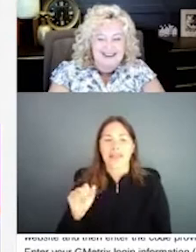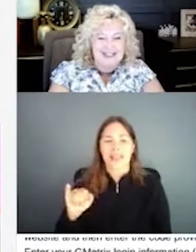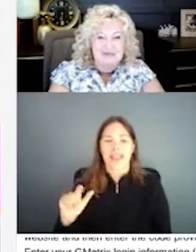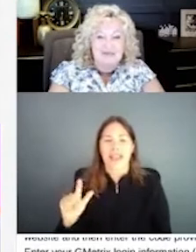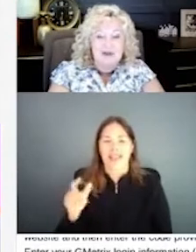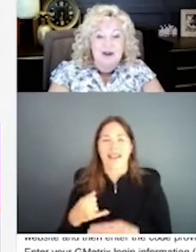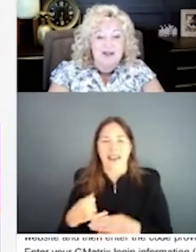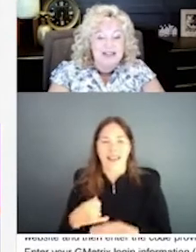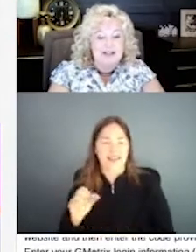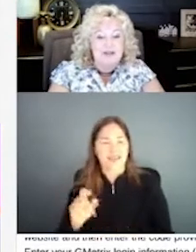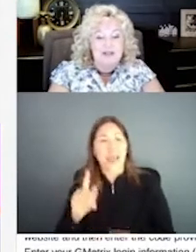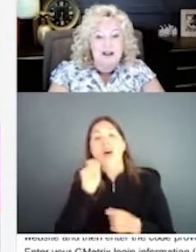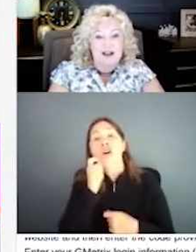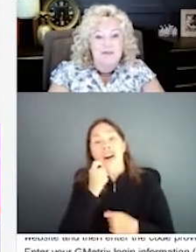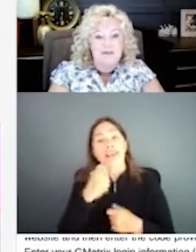Awesome. Okay. Well,